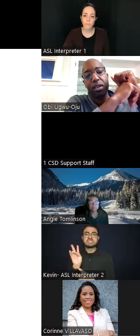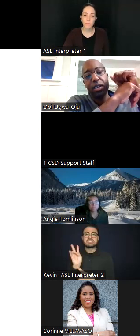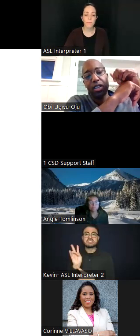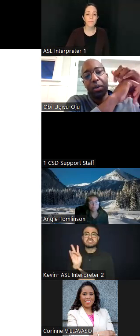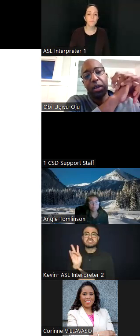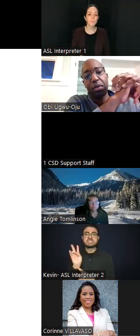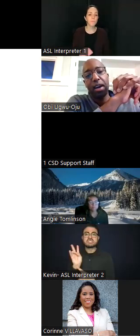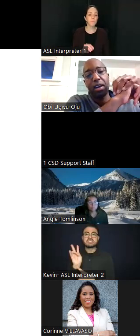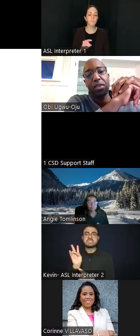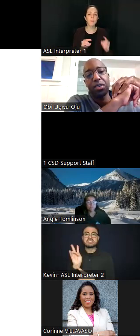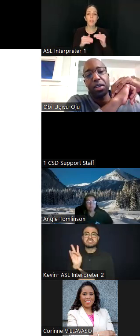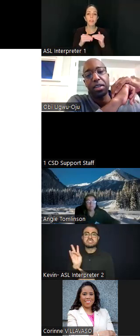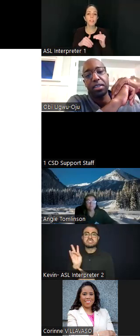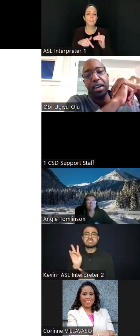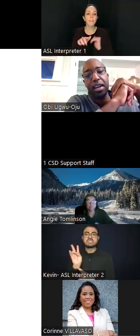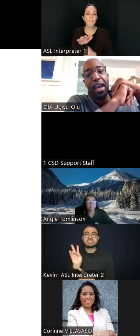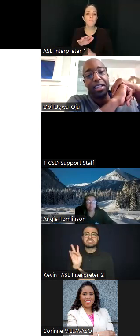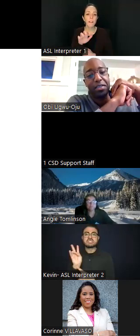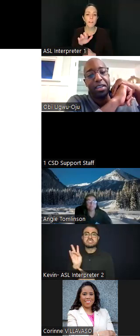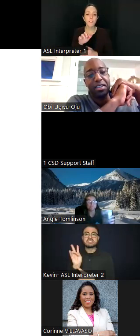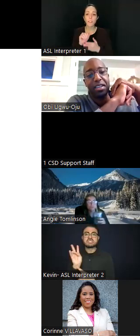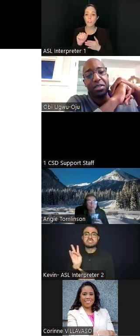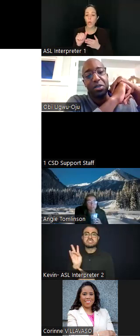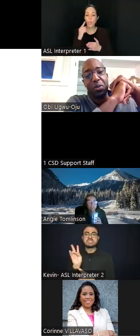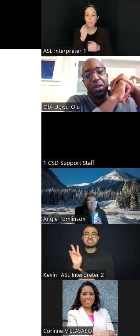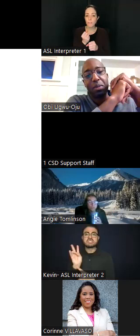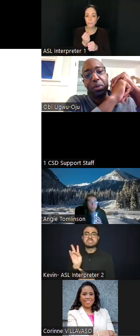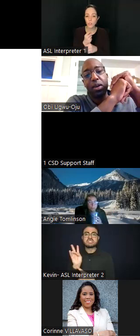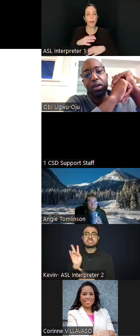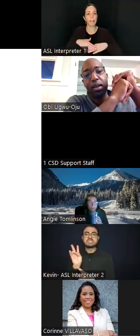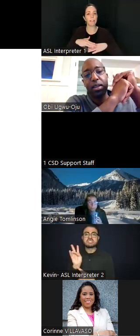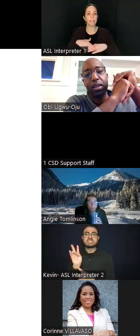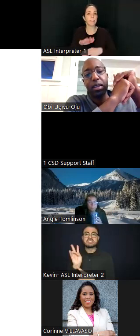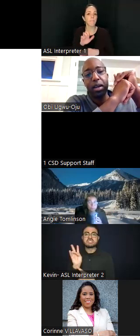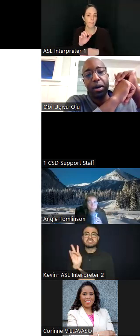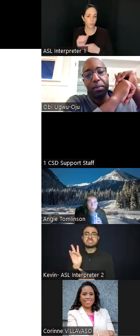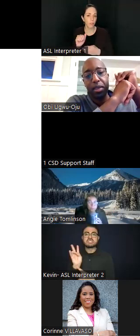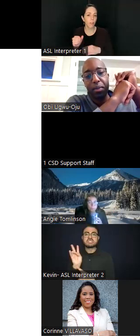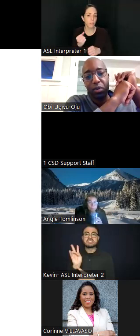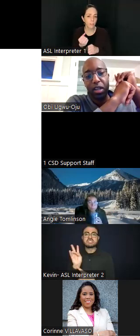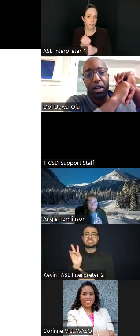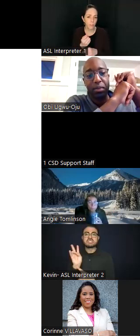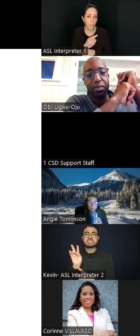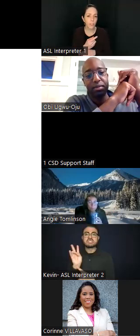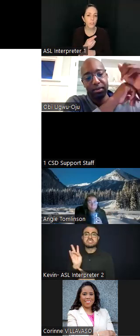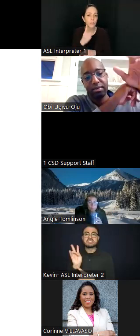year, shall be provided for duties and activities to support the board during